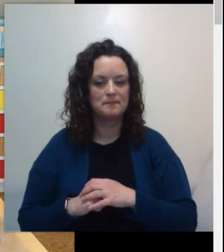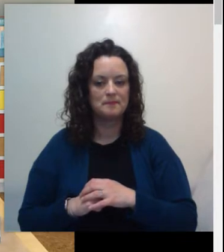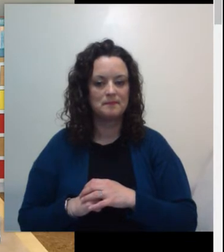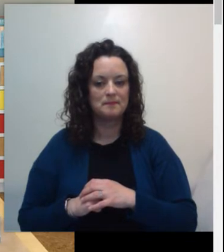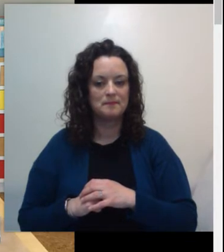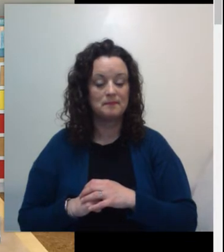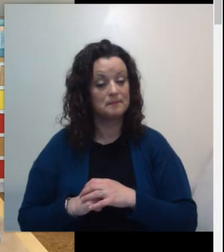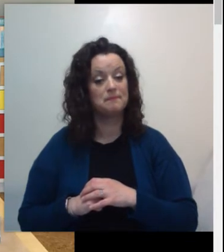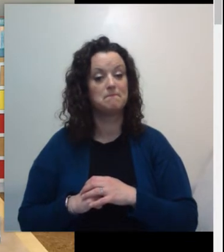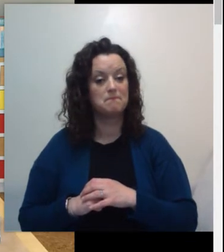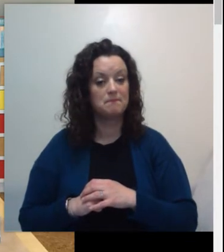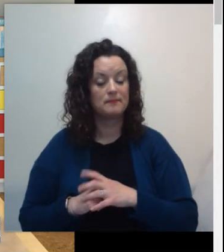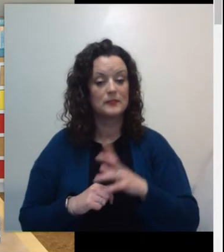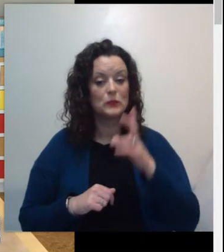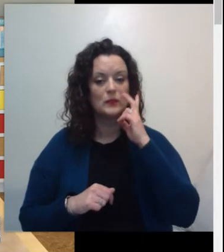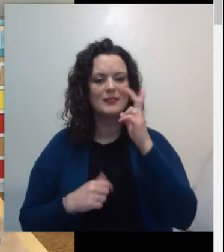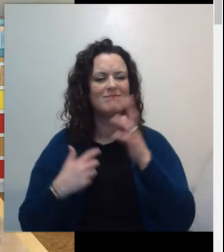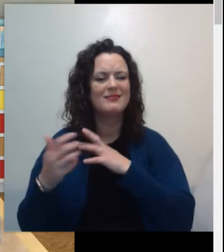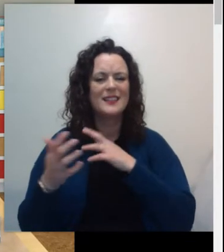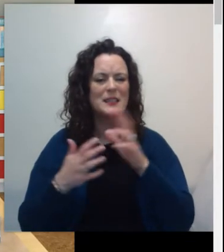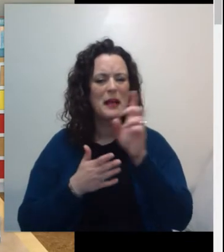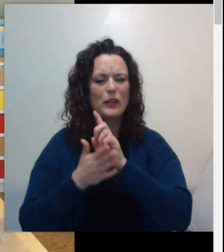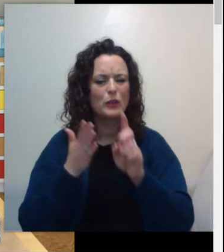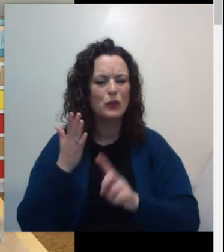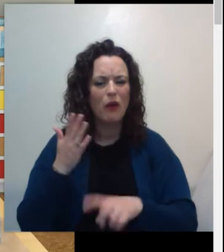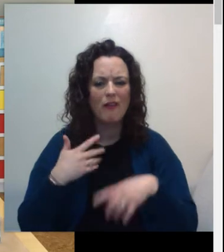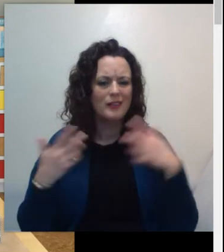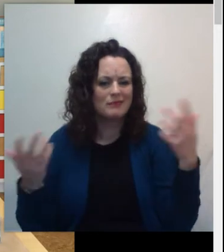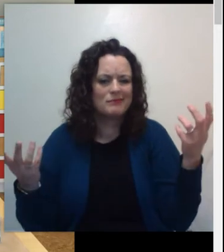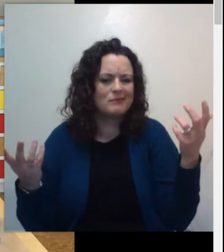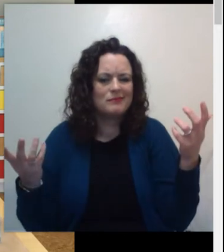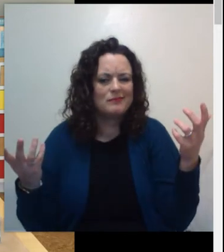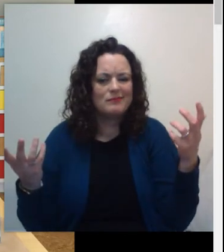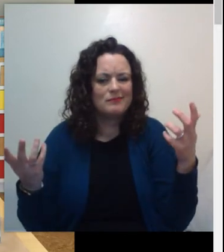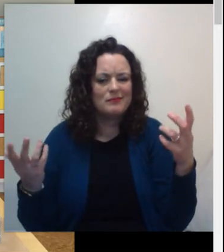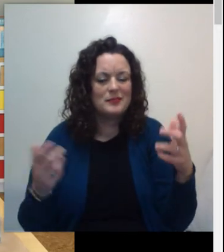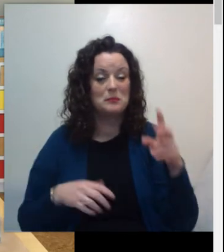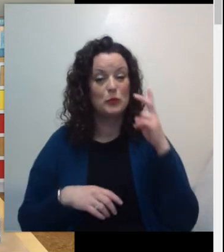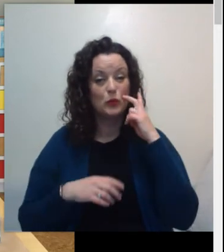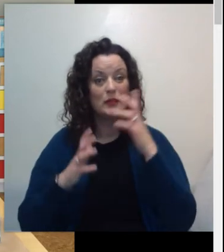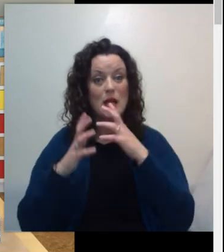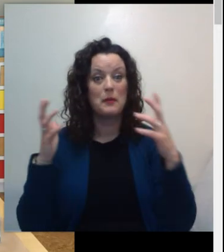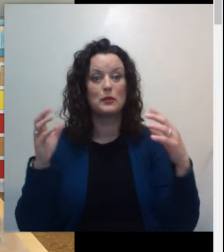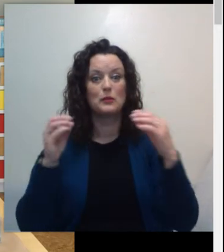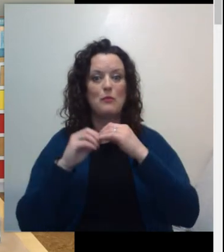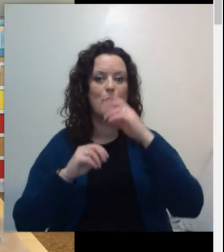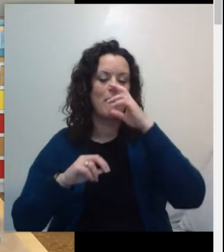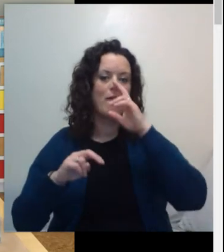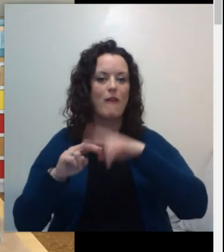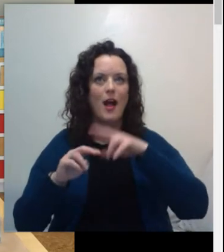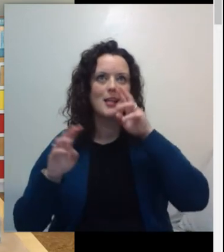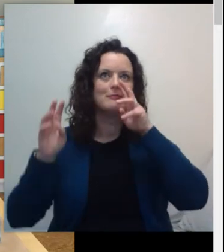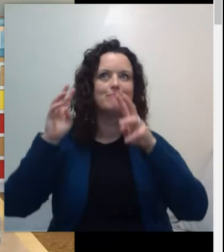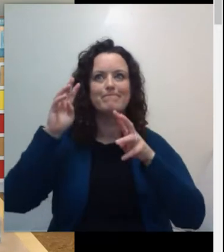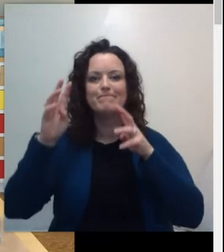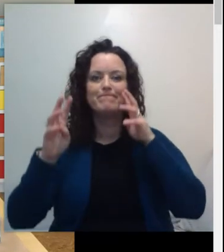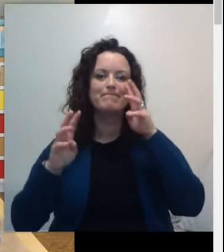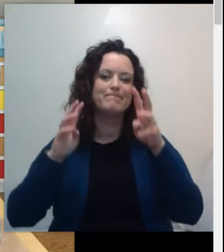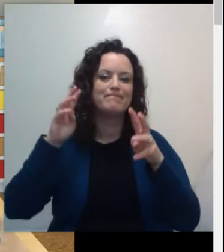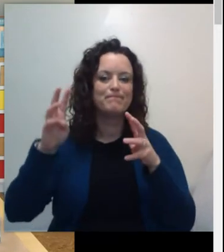See? Really doesn't matter what you draw, but look how much more fun they get when you